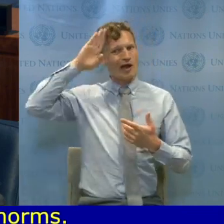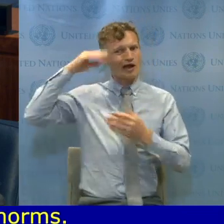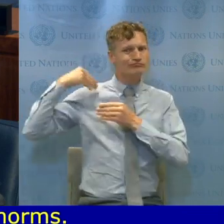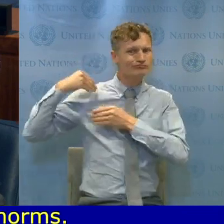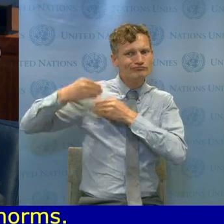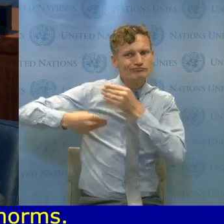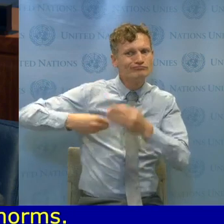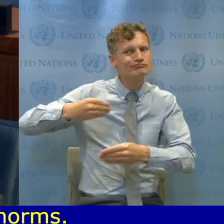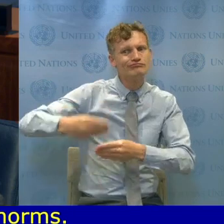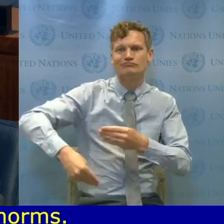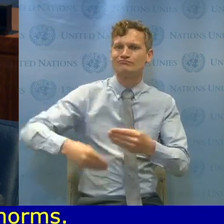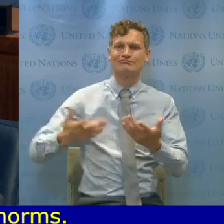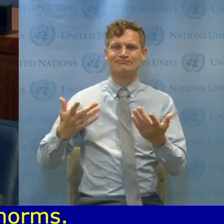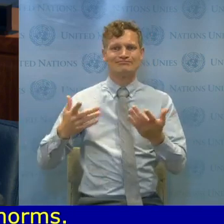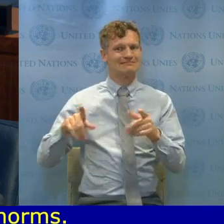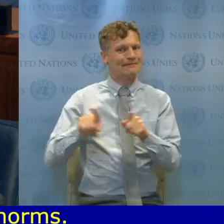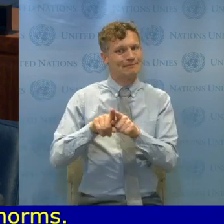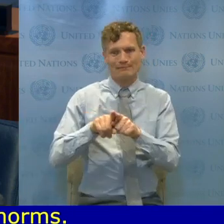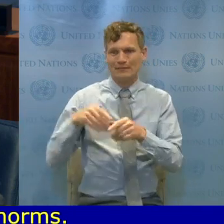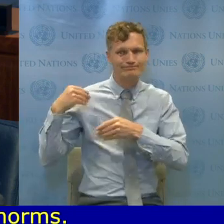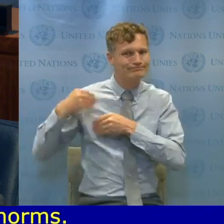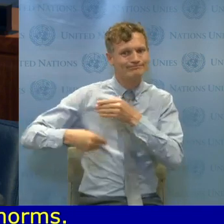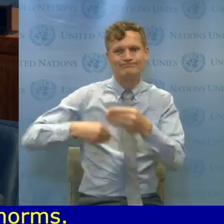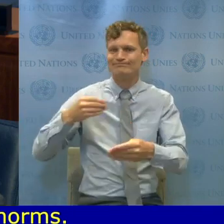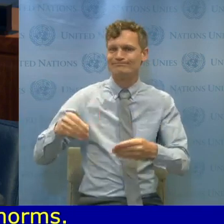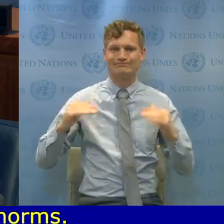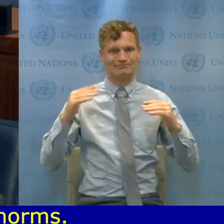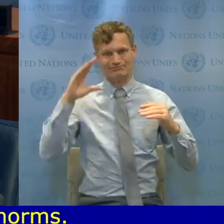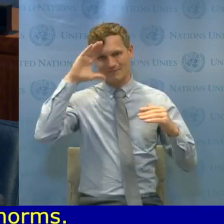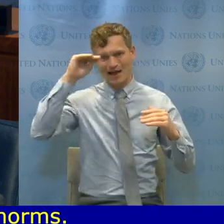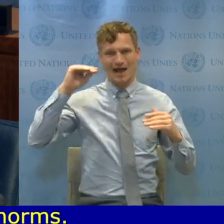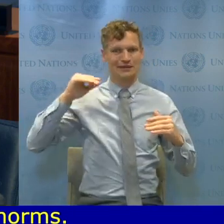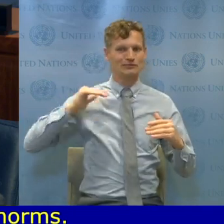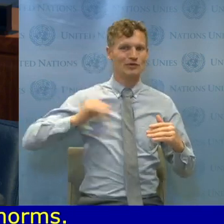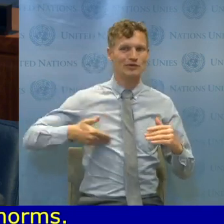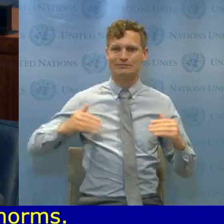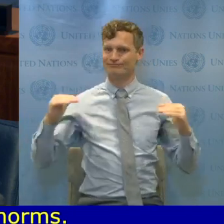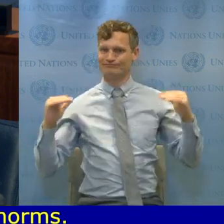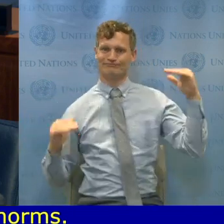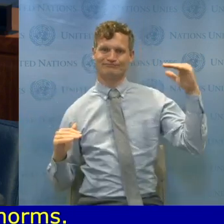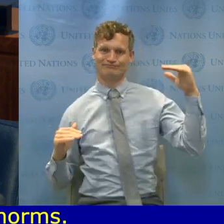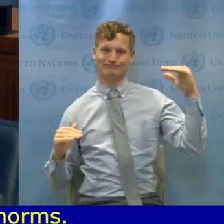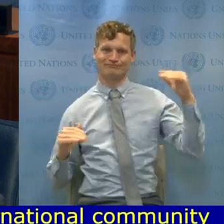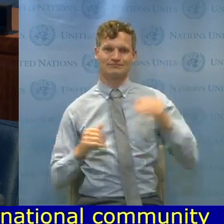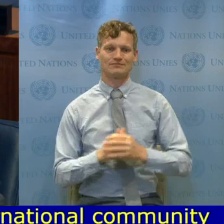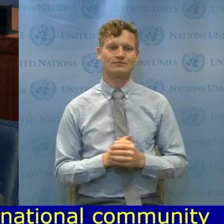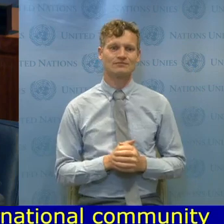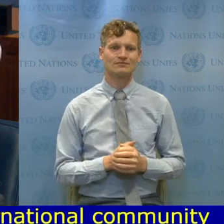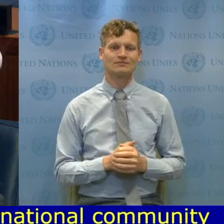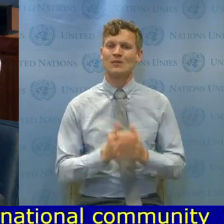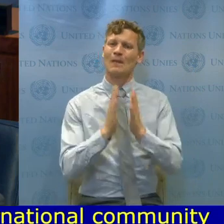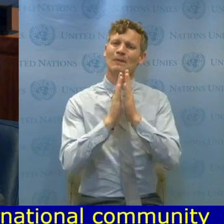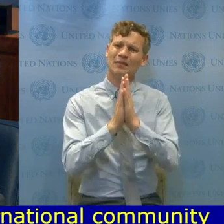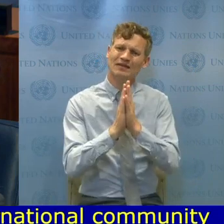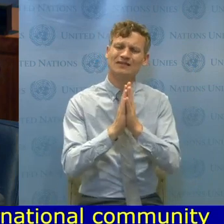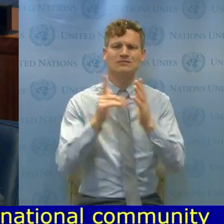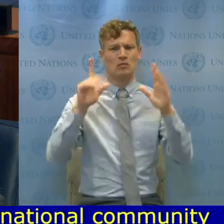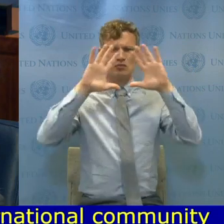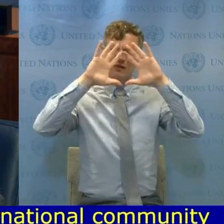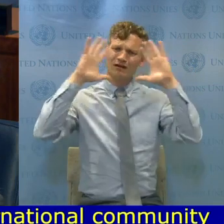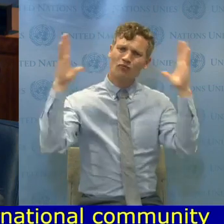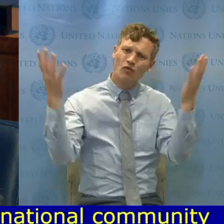provide treatment for disabilities due to mines, explosives, or terrorist acts. We have to